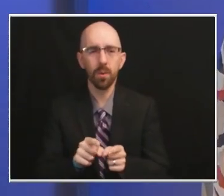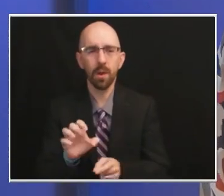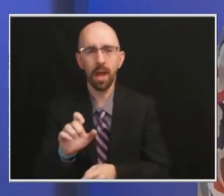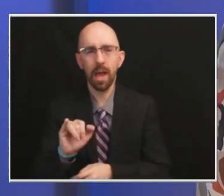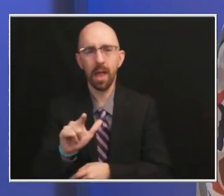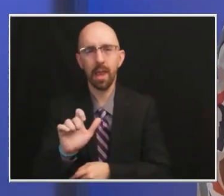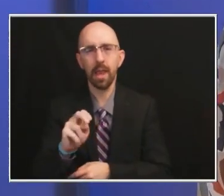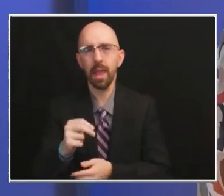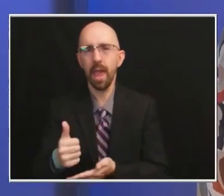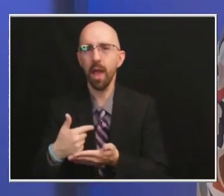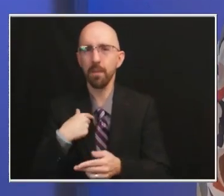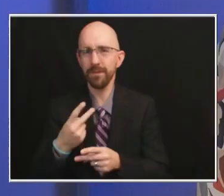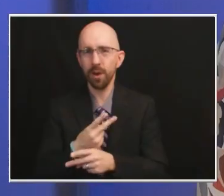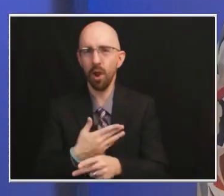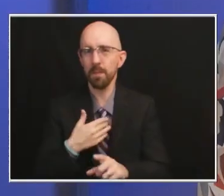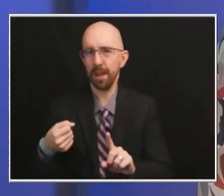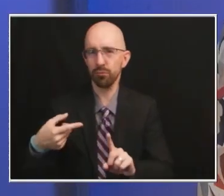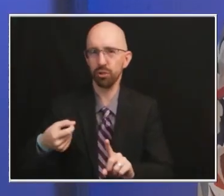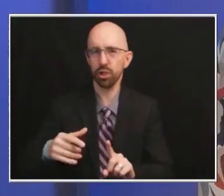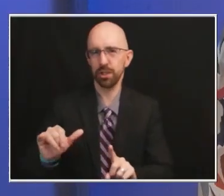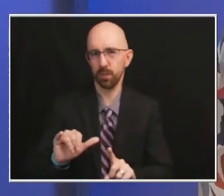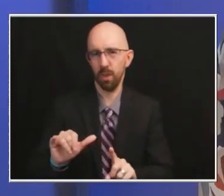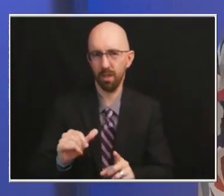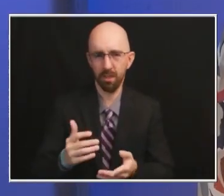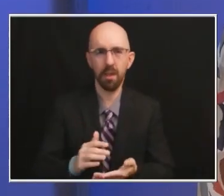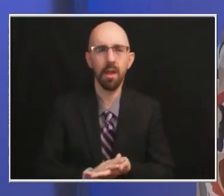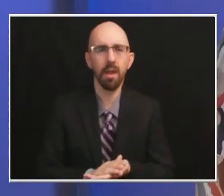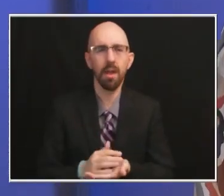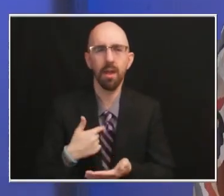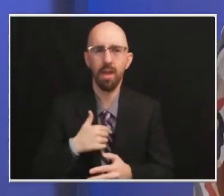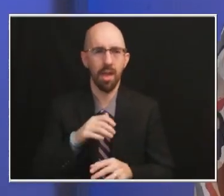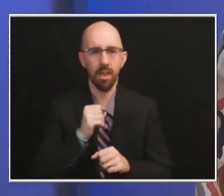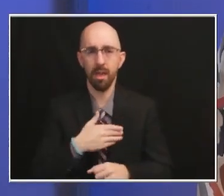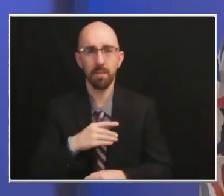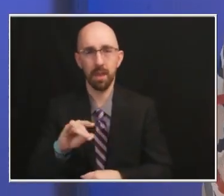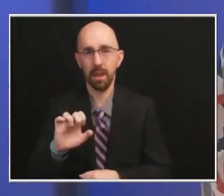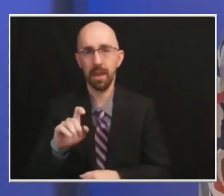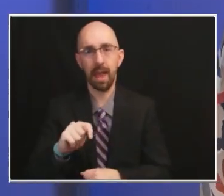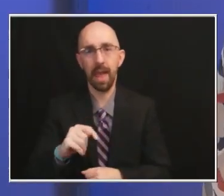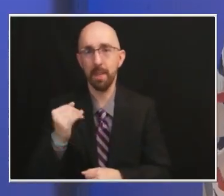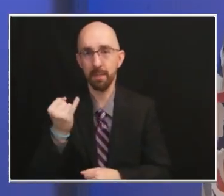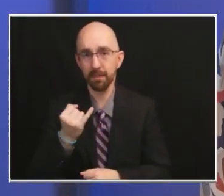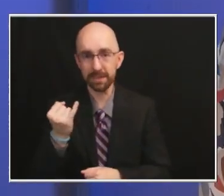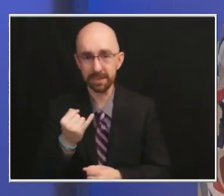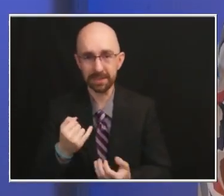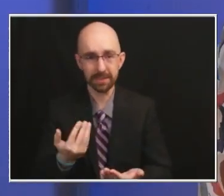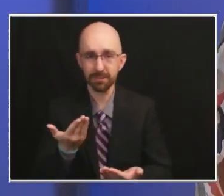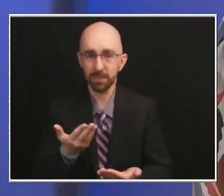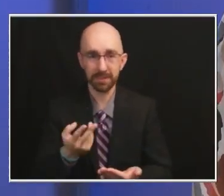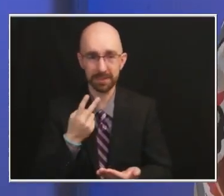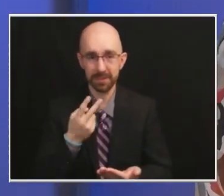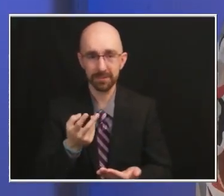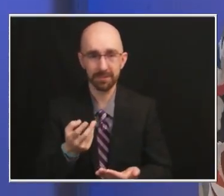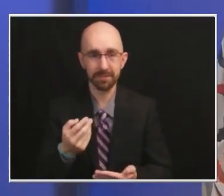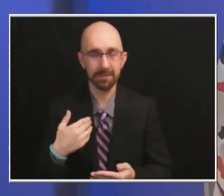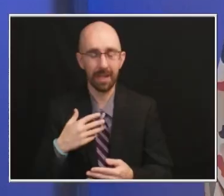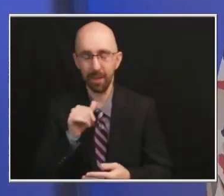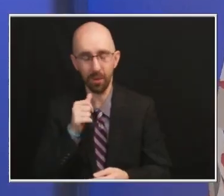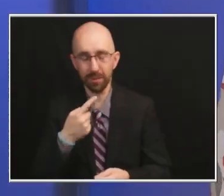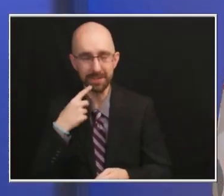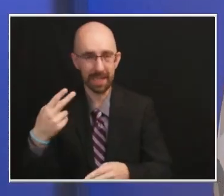out what my triggers are as well. And I love my Diet Pepsi. I probably shouldn't say name brands, but I love my Diet Pepsi.